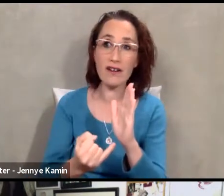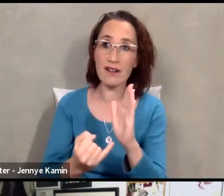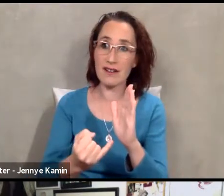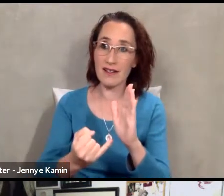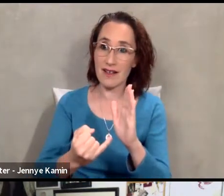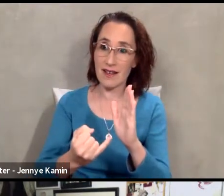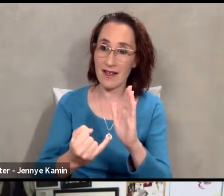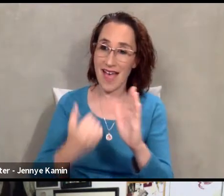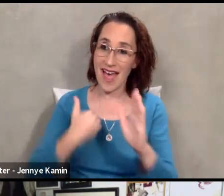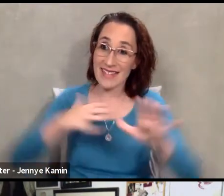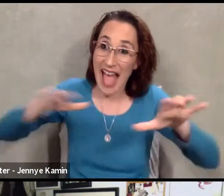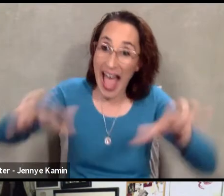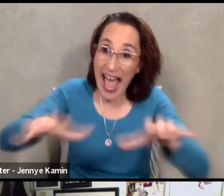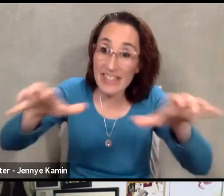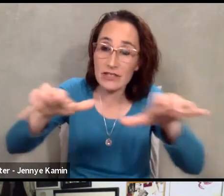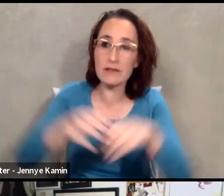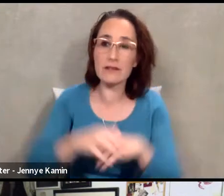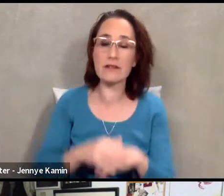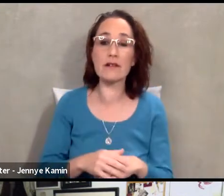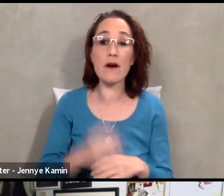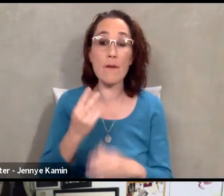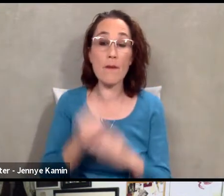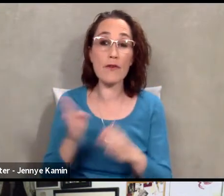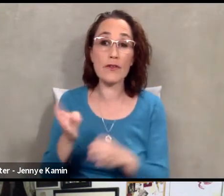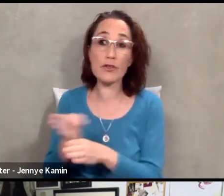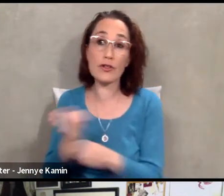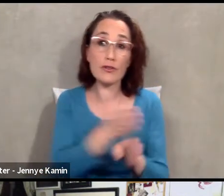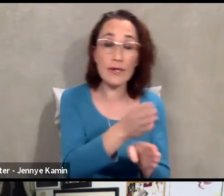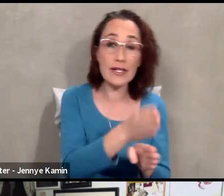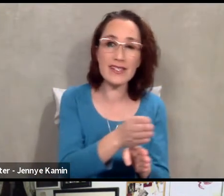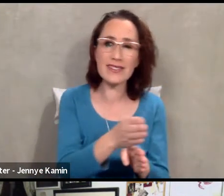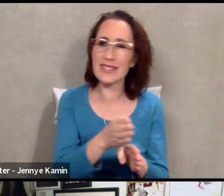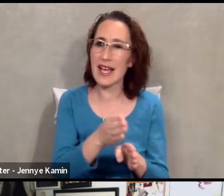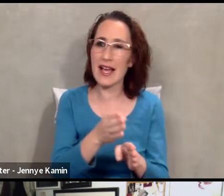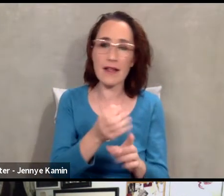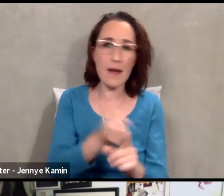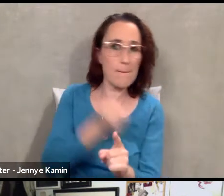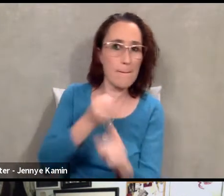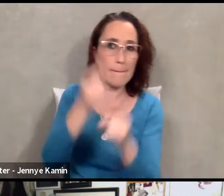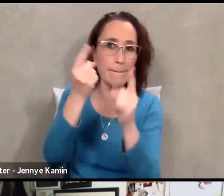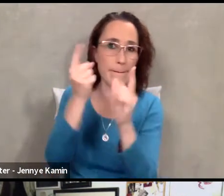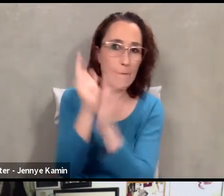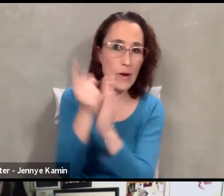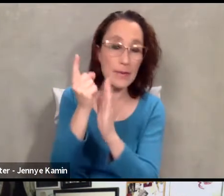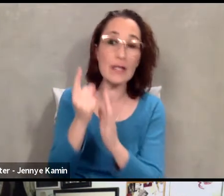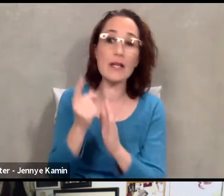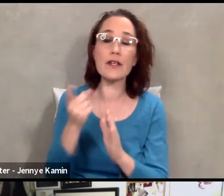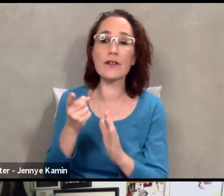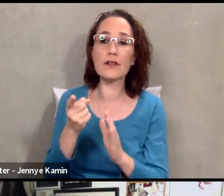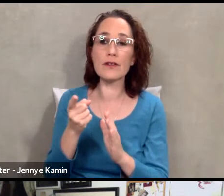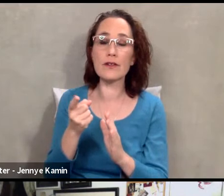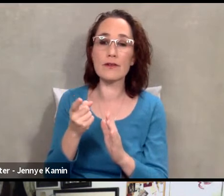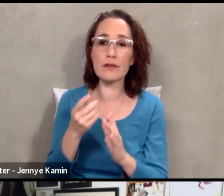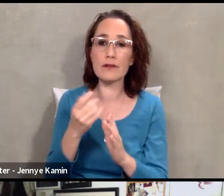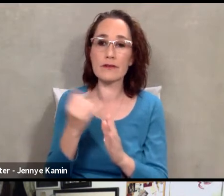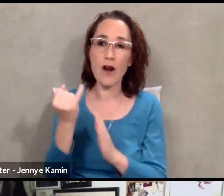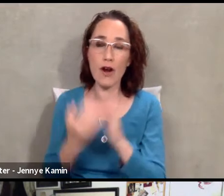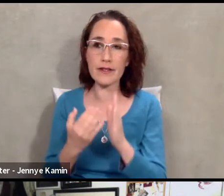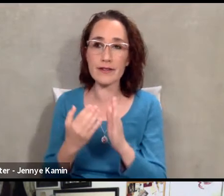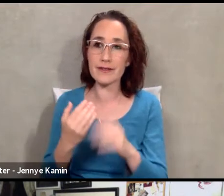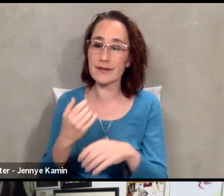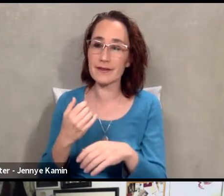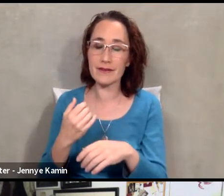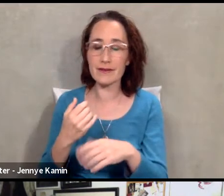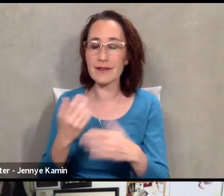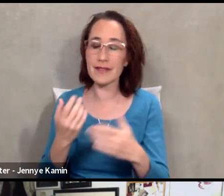moment probably in both of your careers where you transitioned from artists who were creating art just out of,